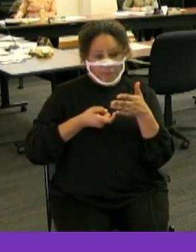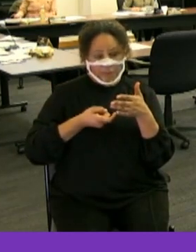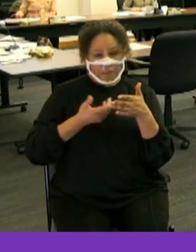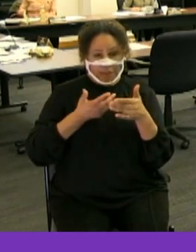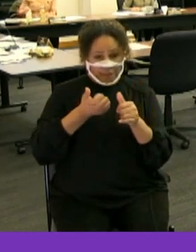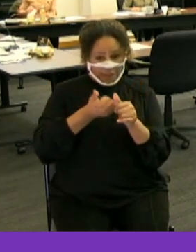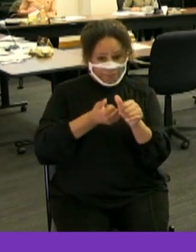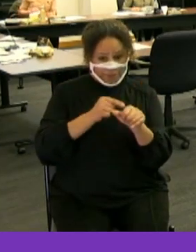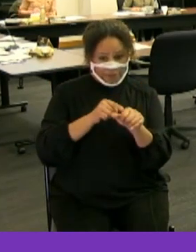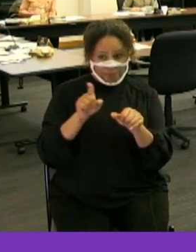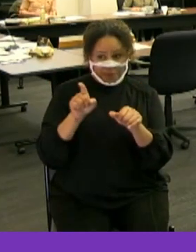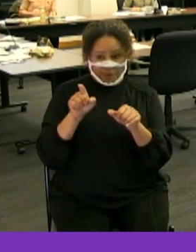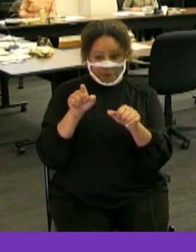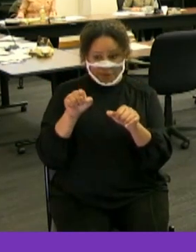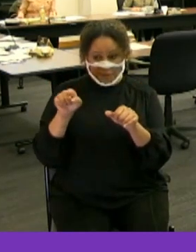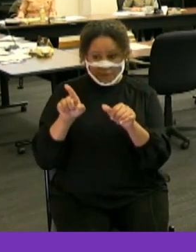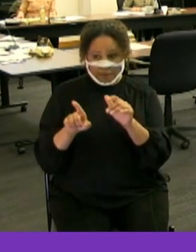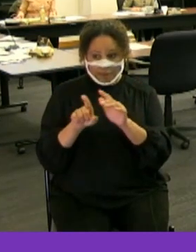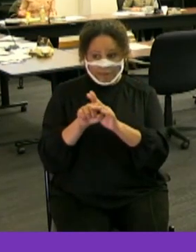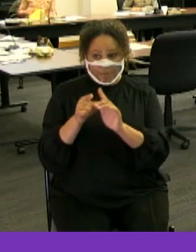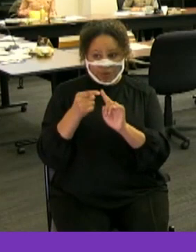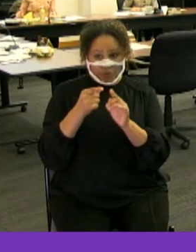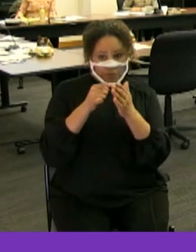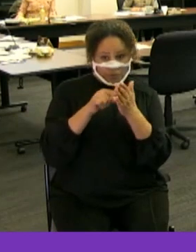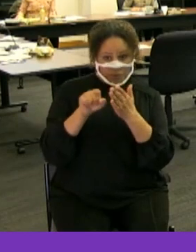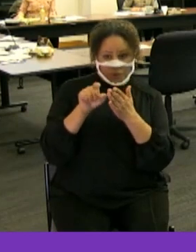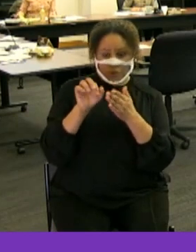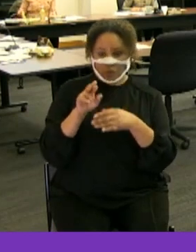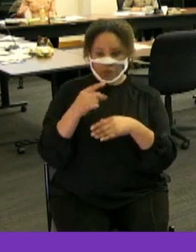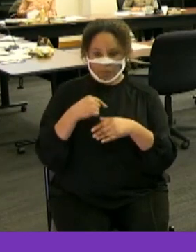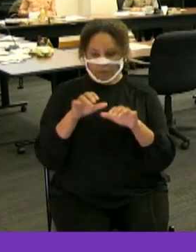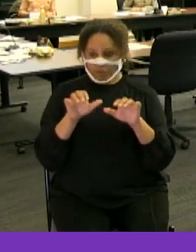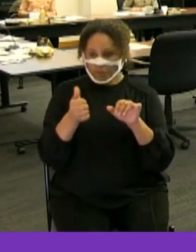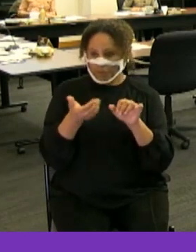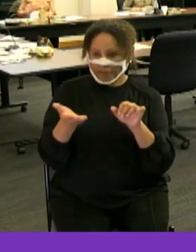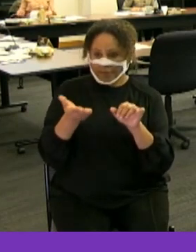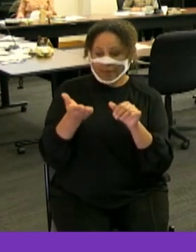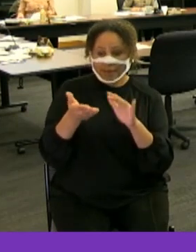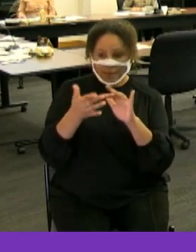is it every time they come in to get checked, or we do everything